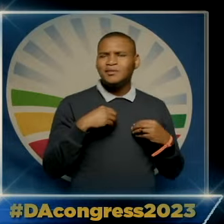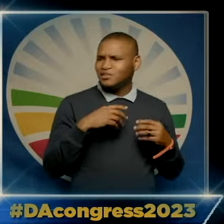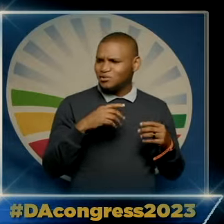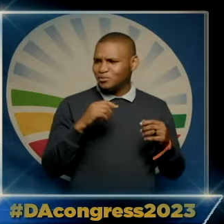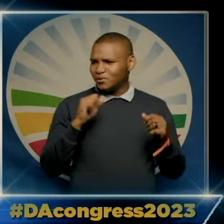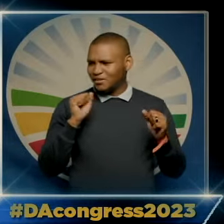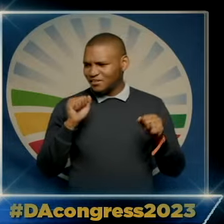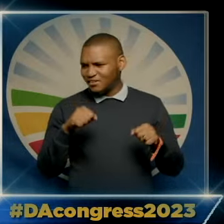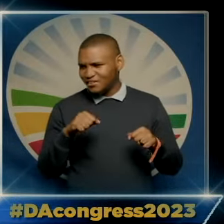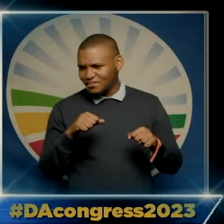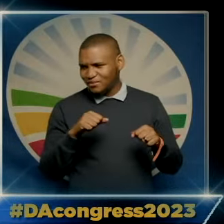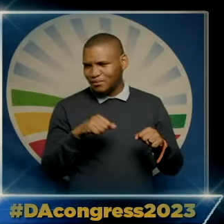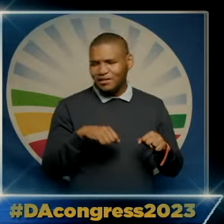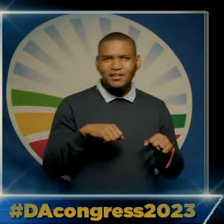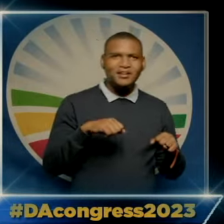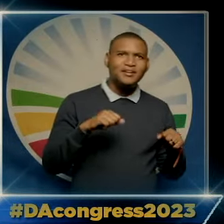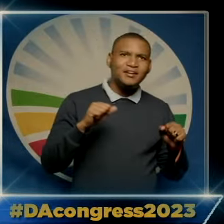Iyo. Just one!